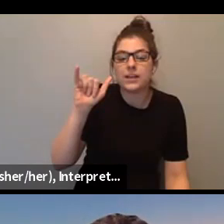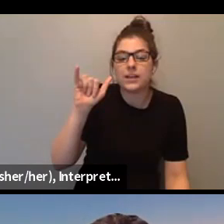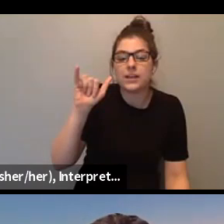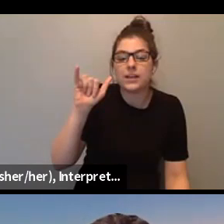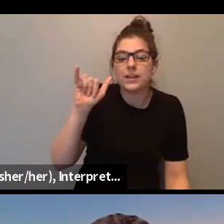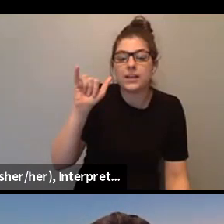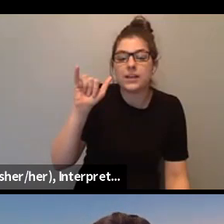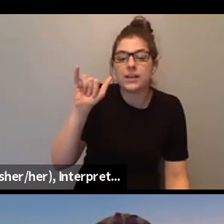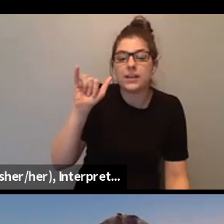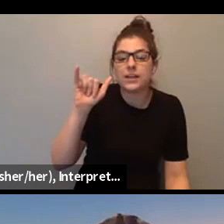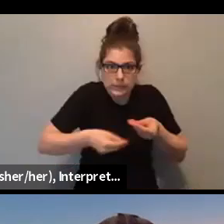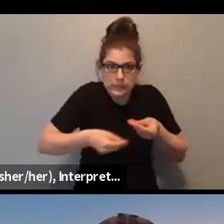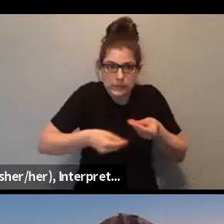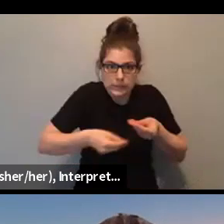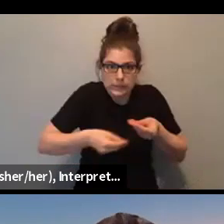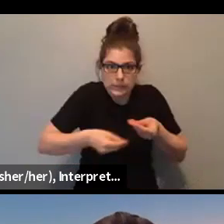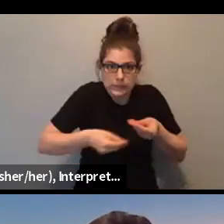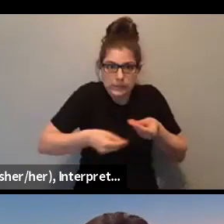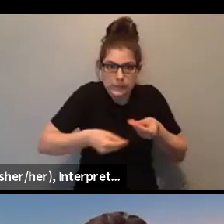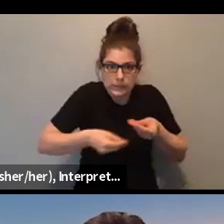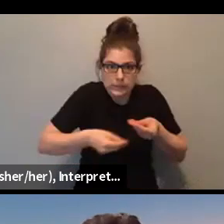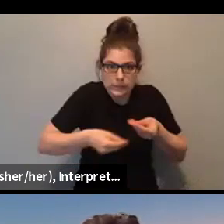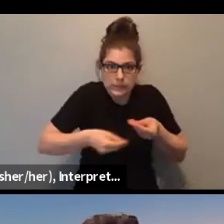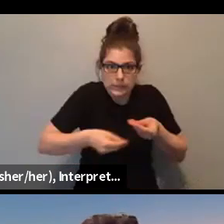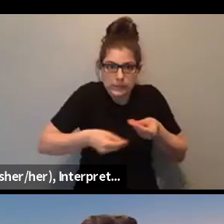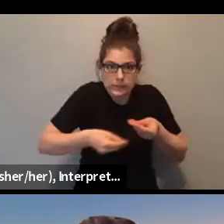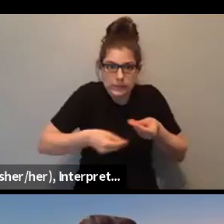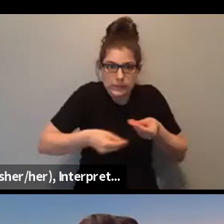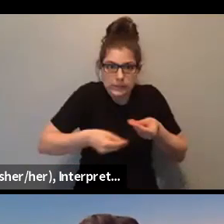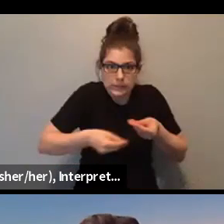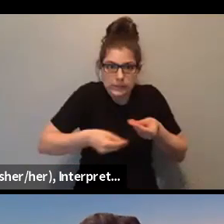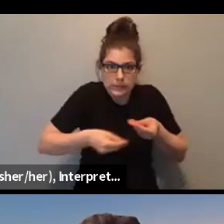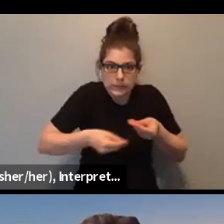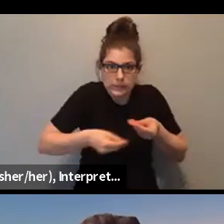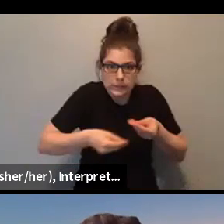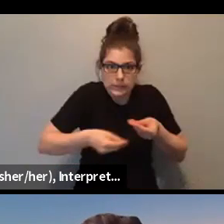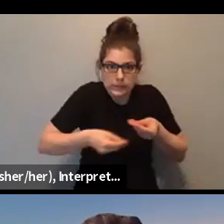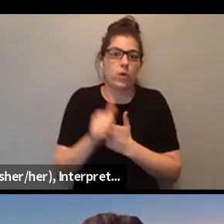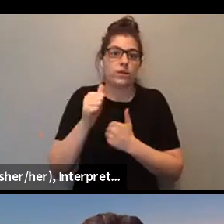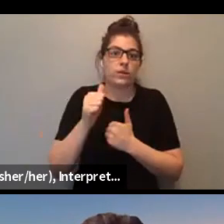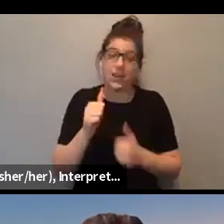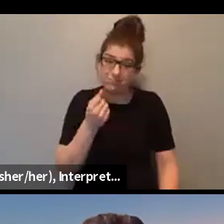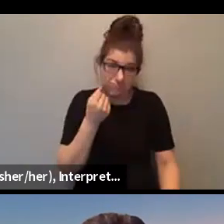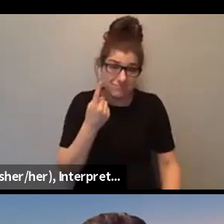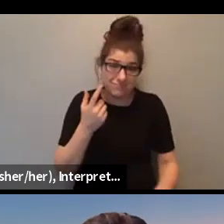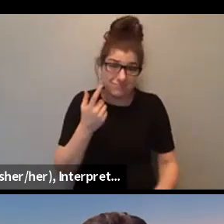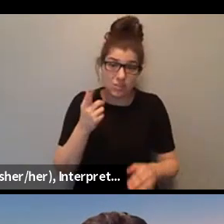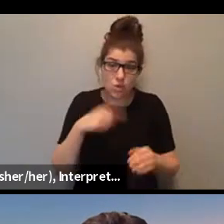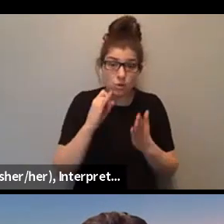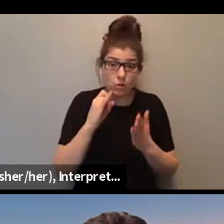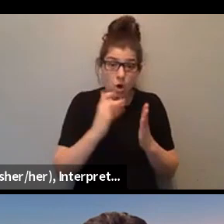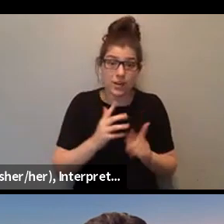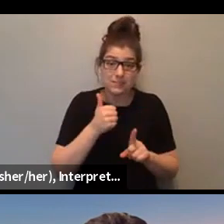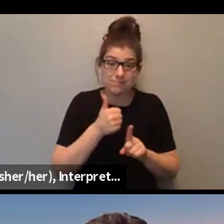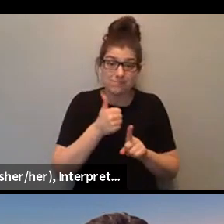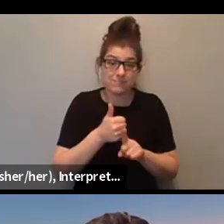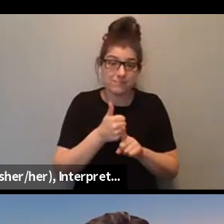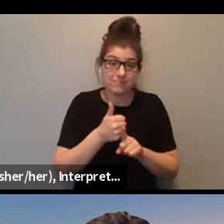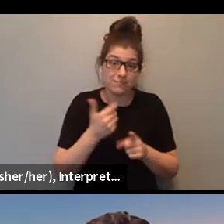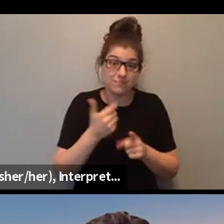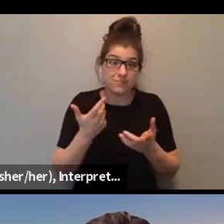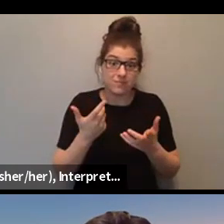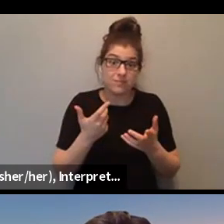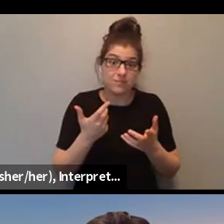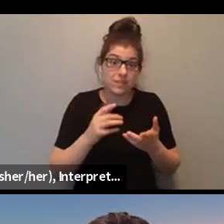in their business models. And let's face it, those artists are a marginalized